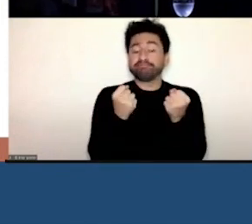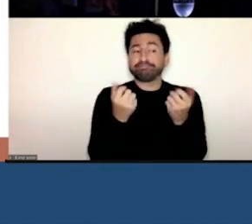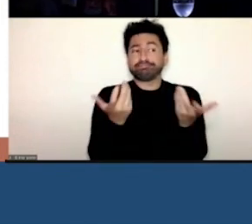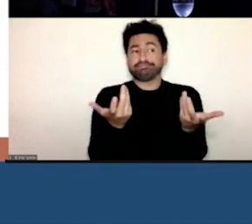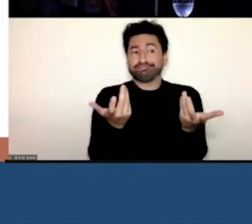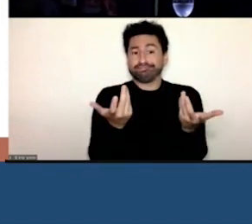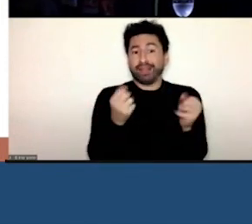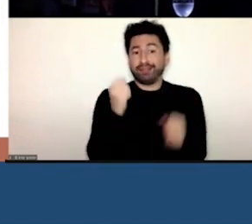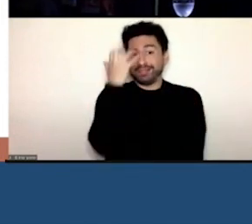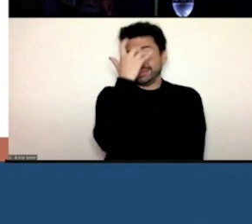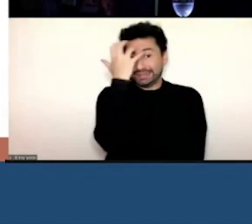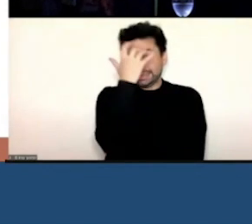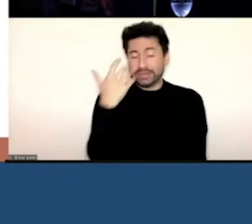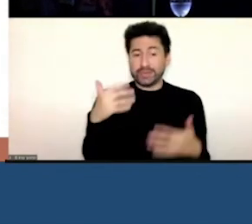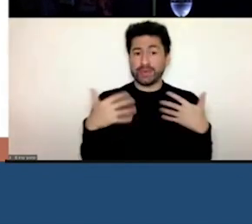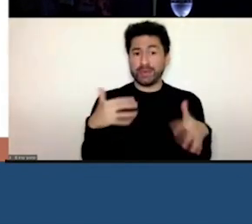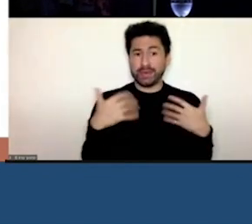really concerns us.